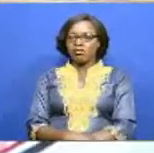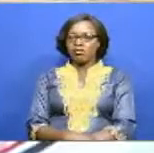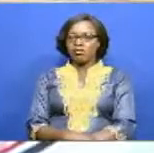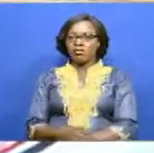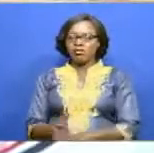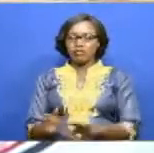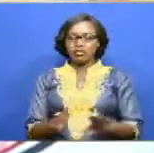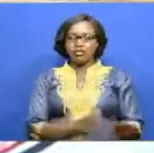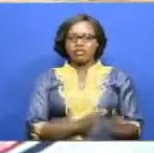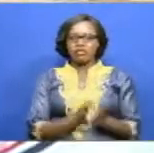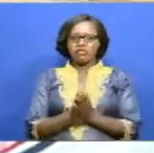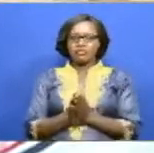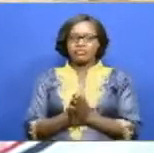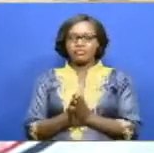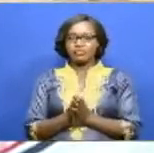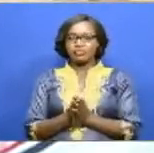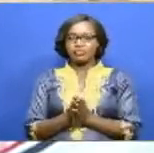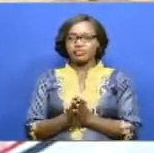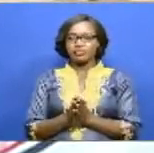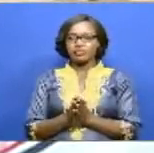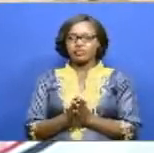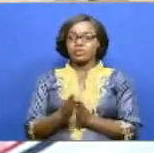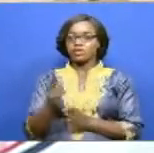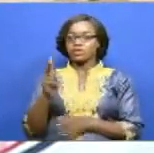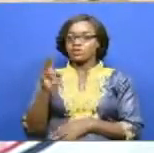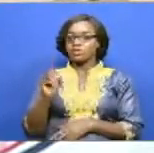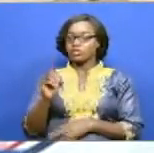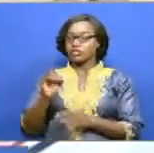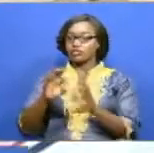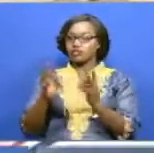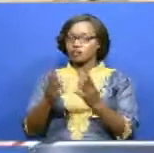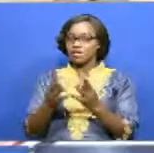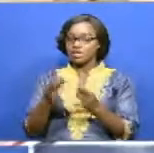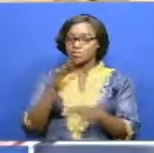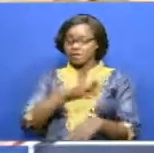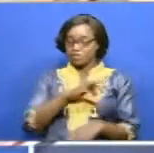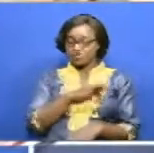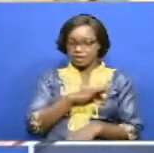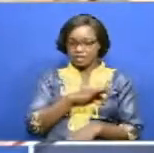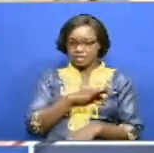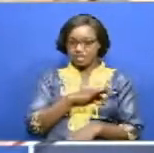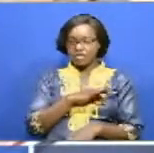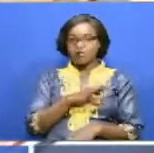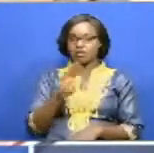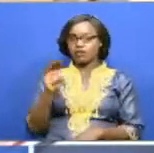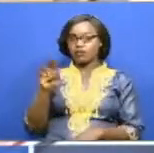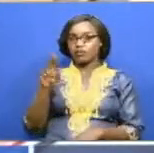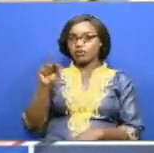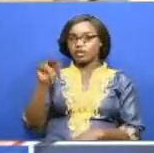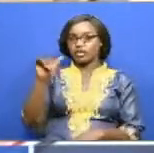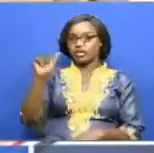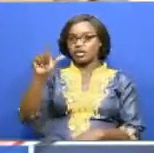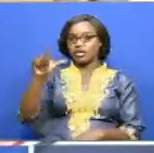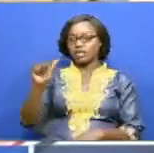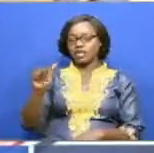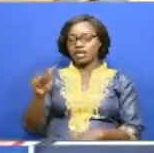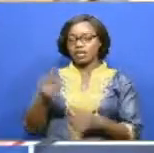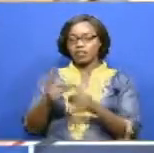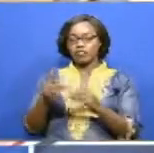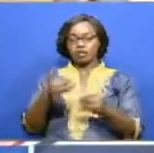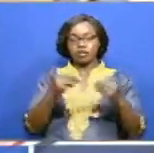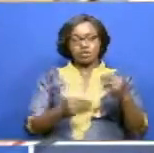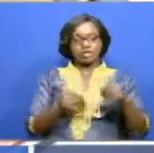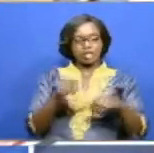Now 20,000 farmers are set to benefit from the Bunyala Irrigation Scheme, which transcends from Busia to Siaya County, following a